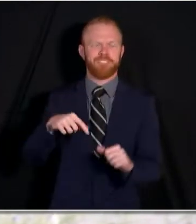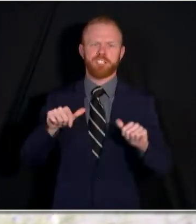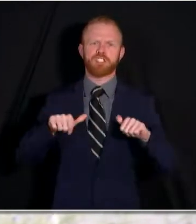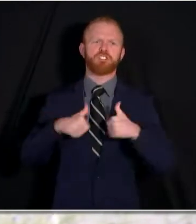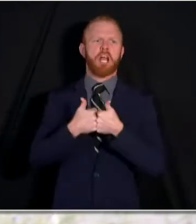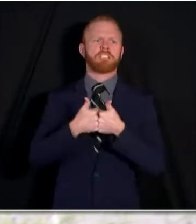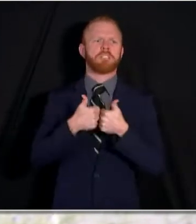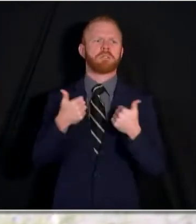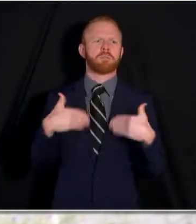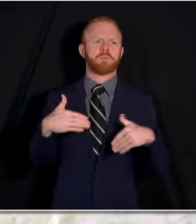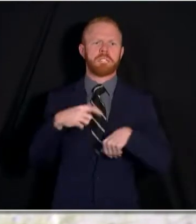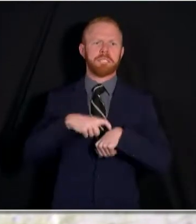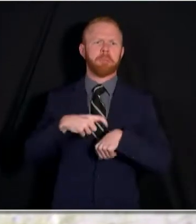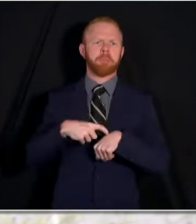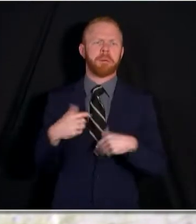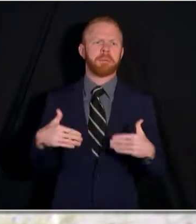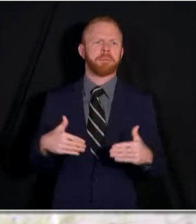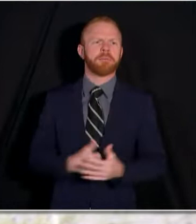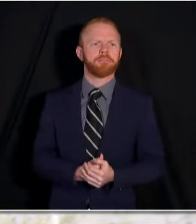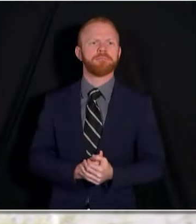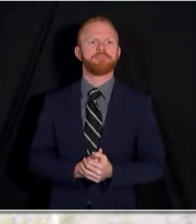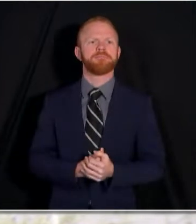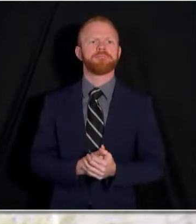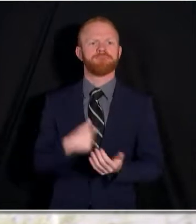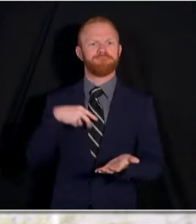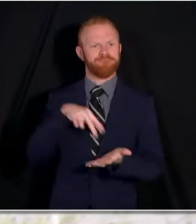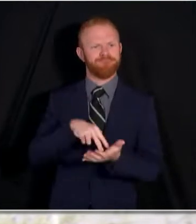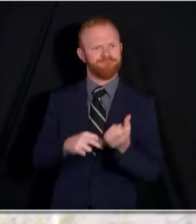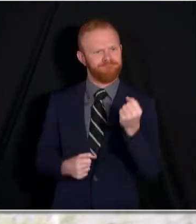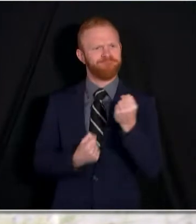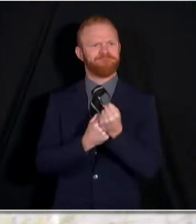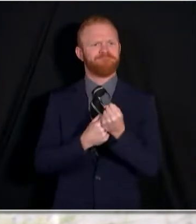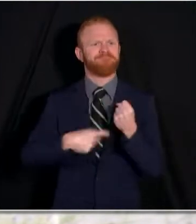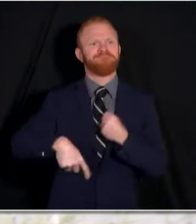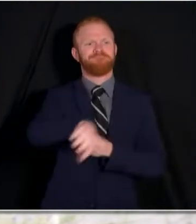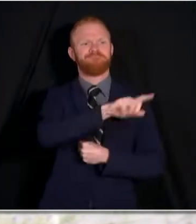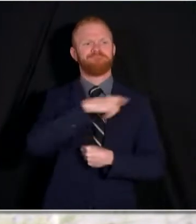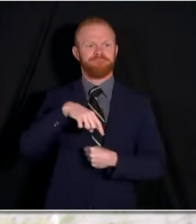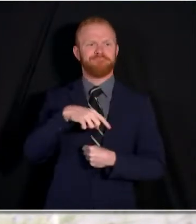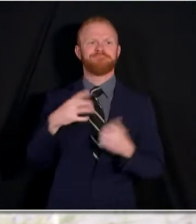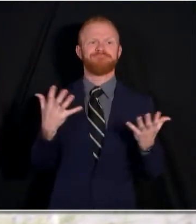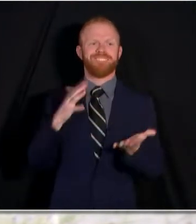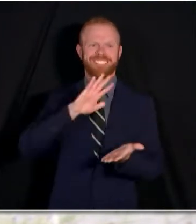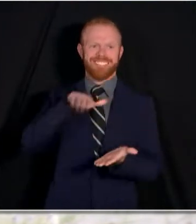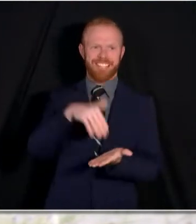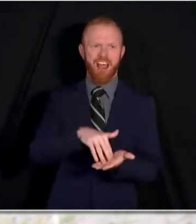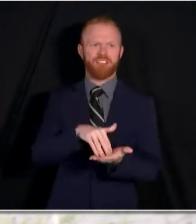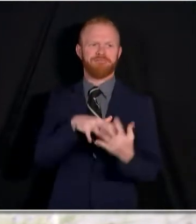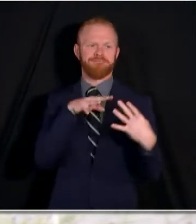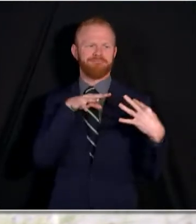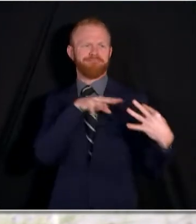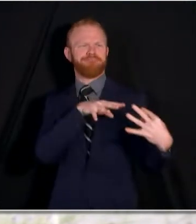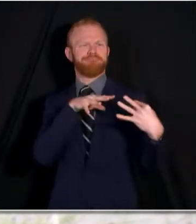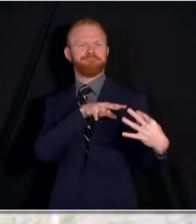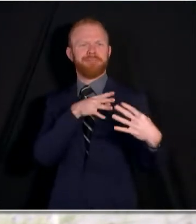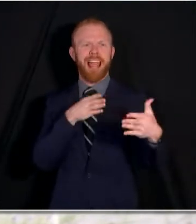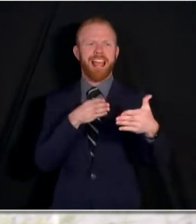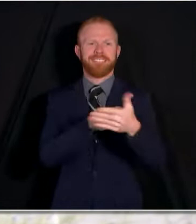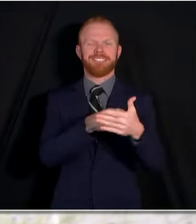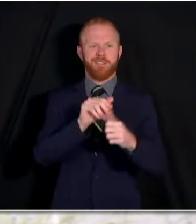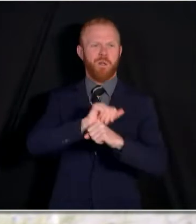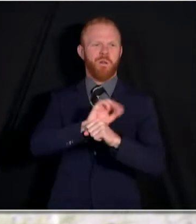time, standing with those at the center of the battle against COVID-19, directing our